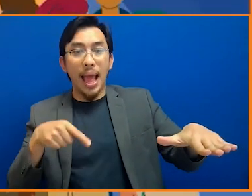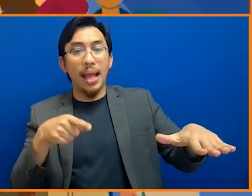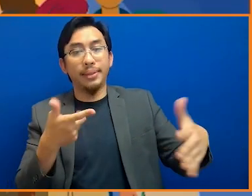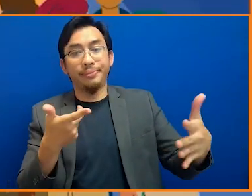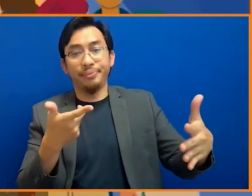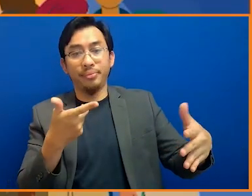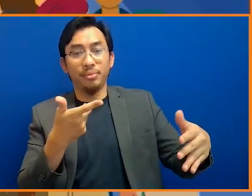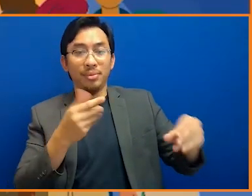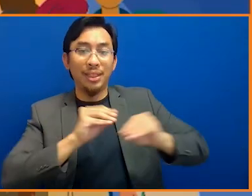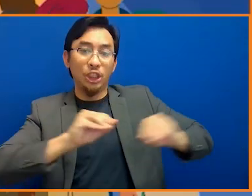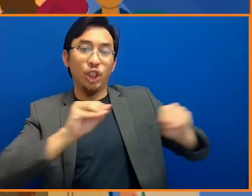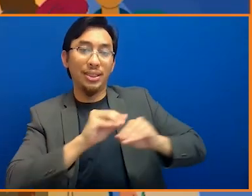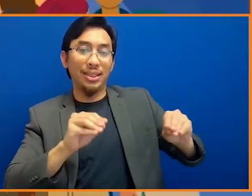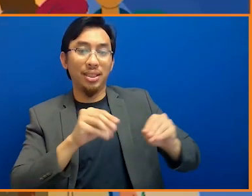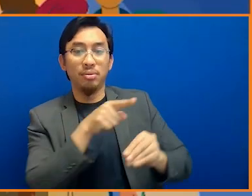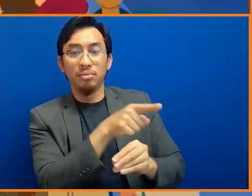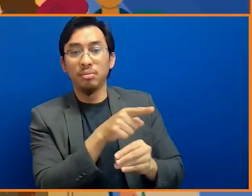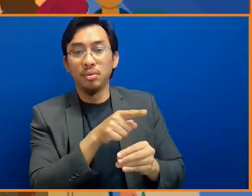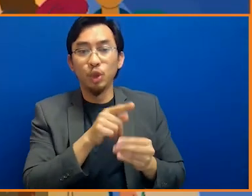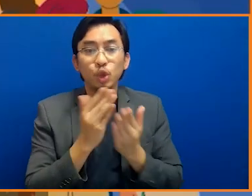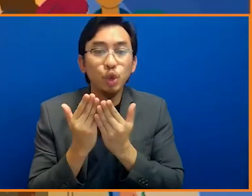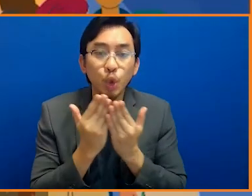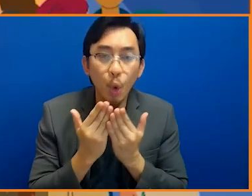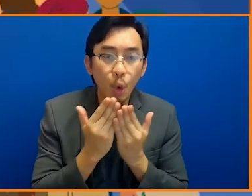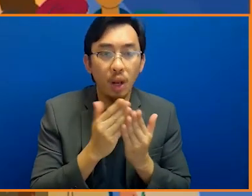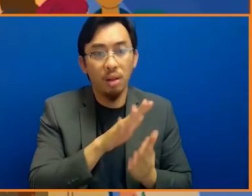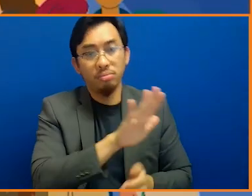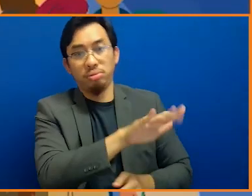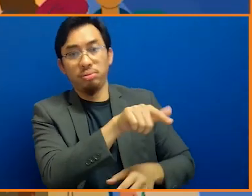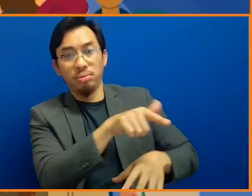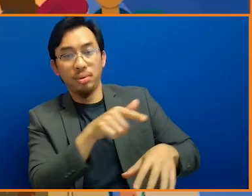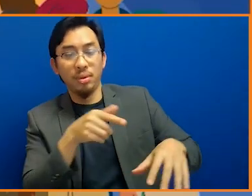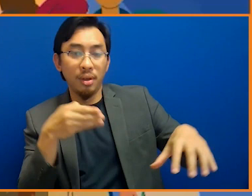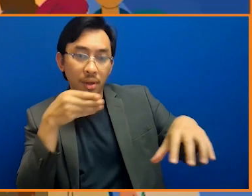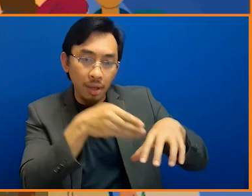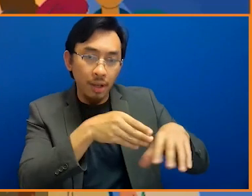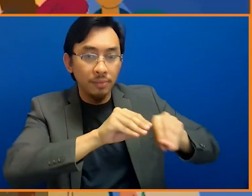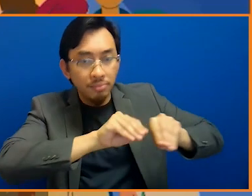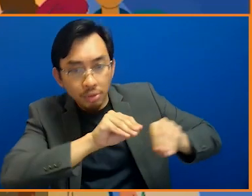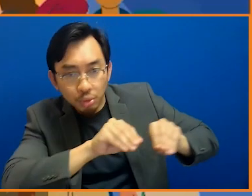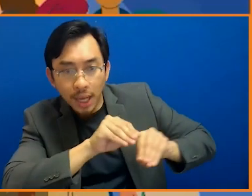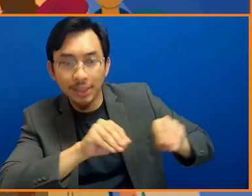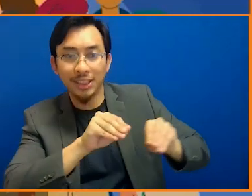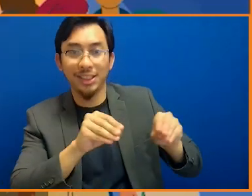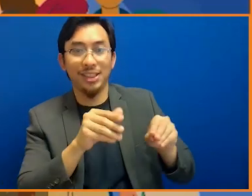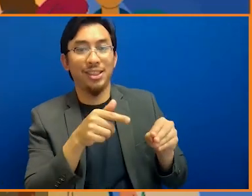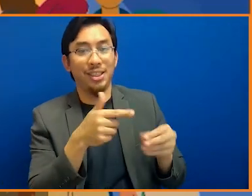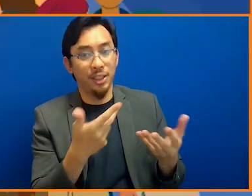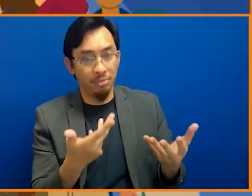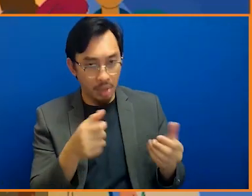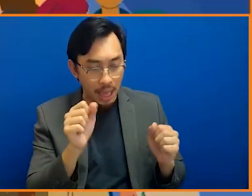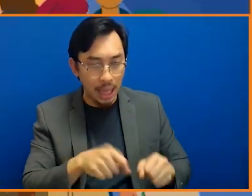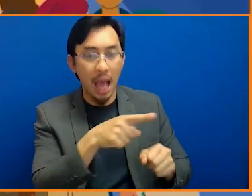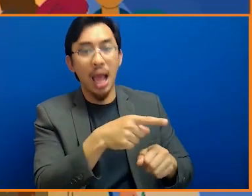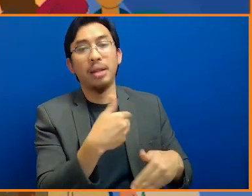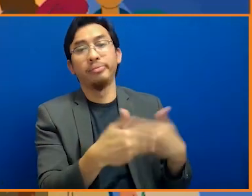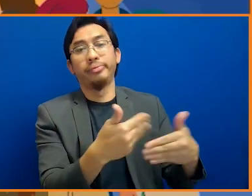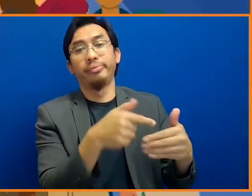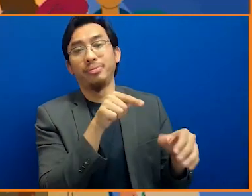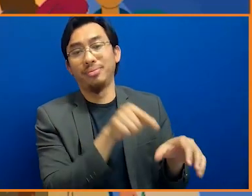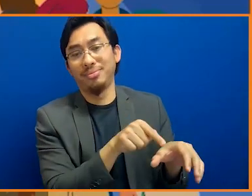can approach them through directly educating through the school that is within the areas, or any other contextualized education that we